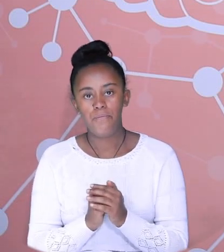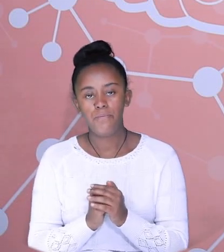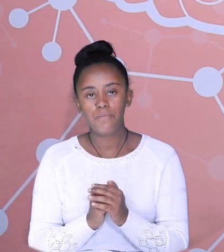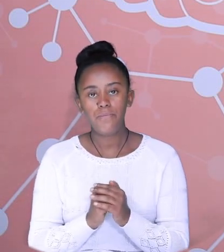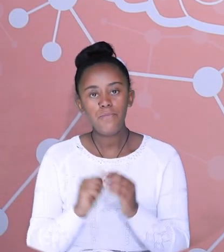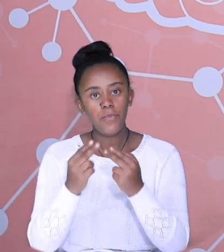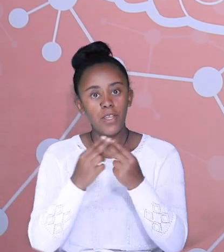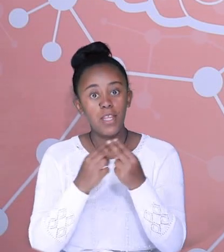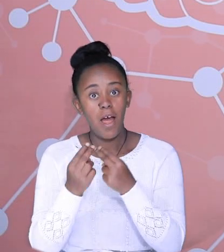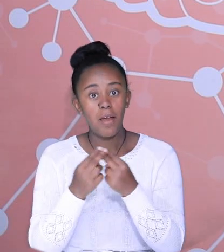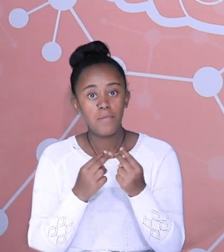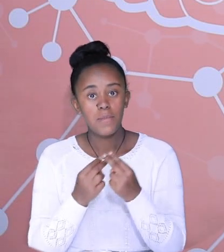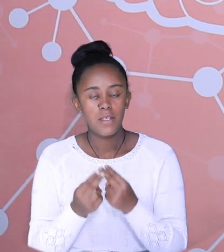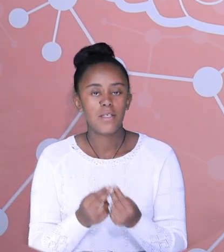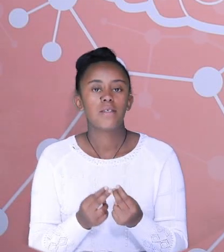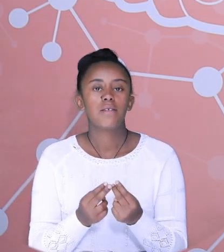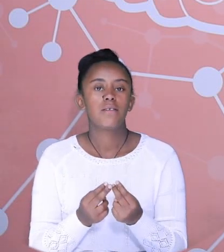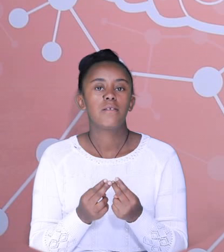times